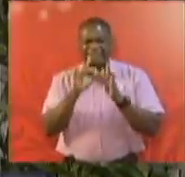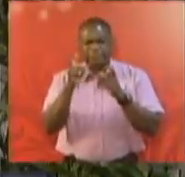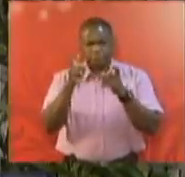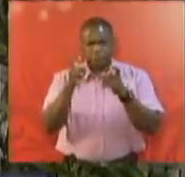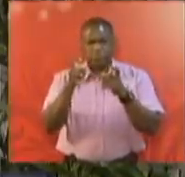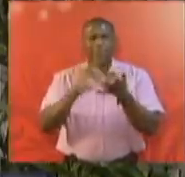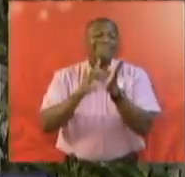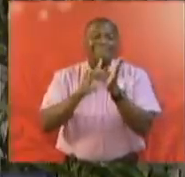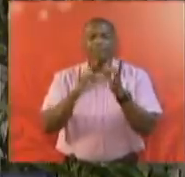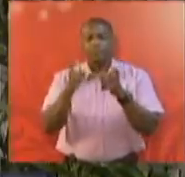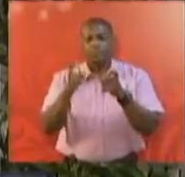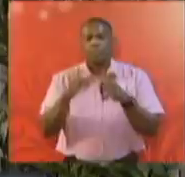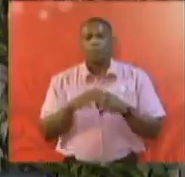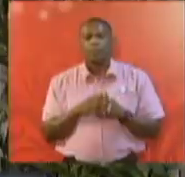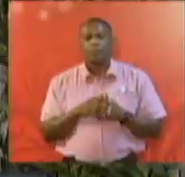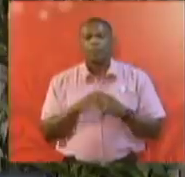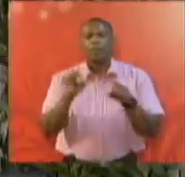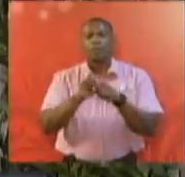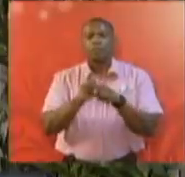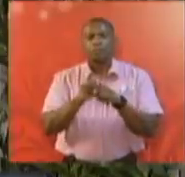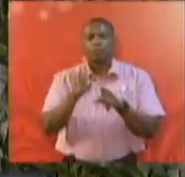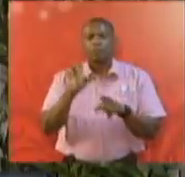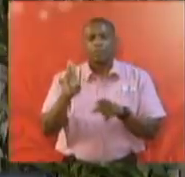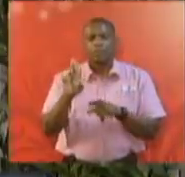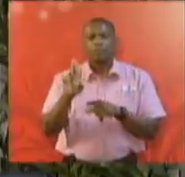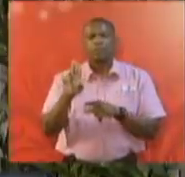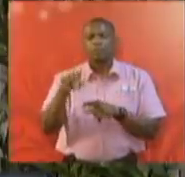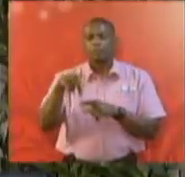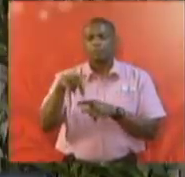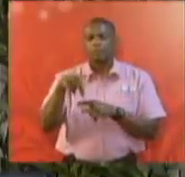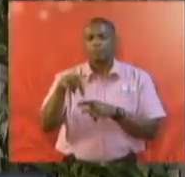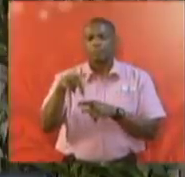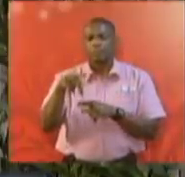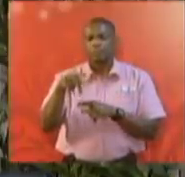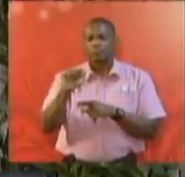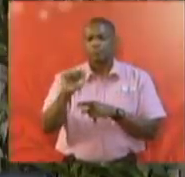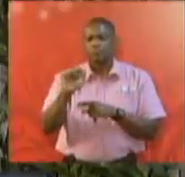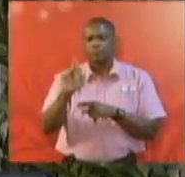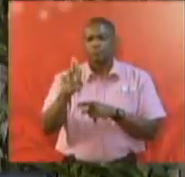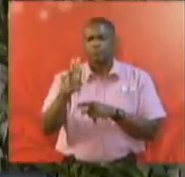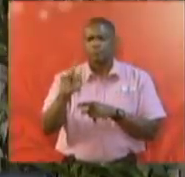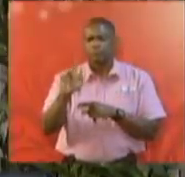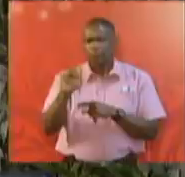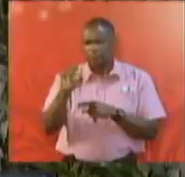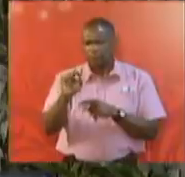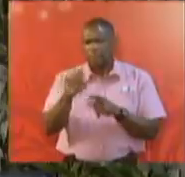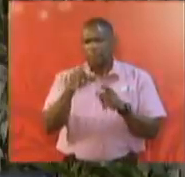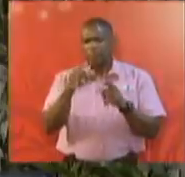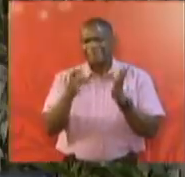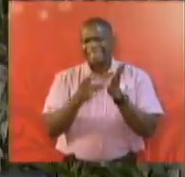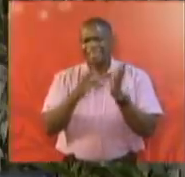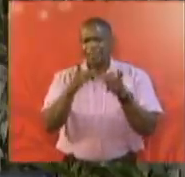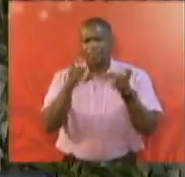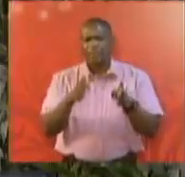and Dr. Antony Parkinson, Technical Director, Hospital Services. I am Candice Alcantara, your